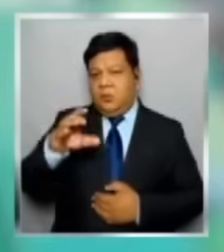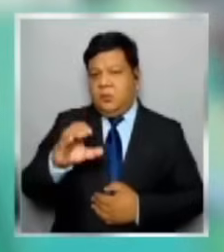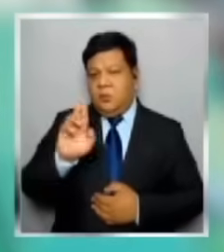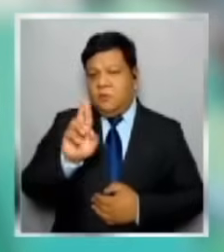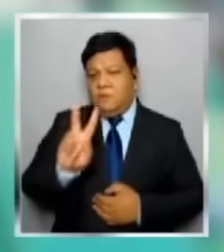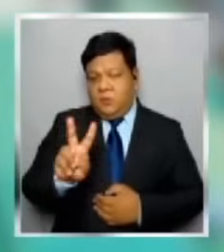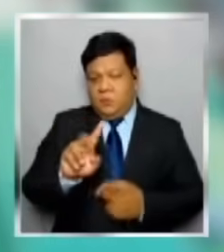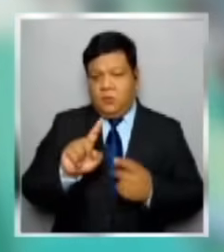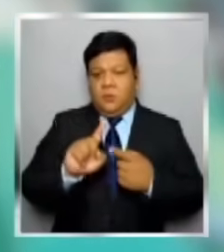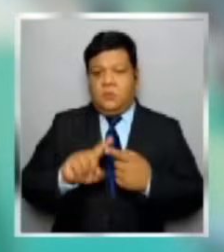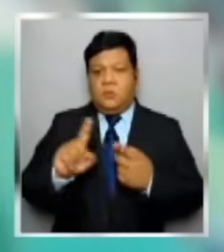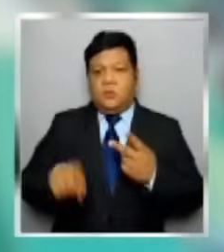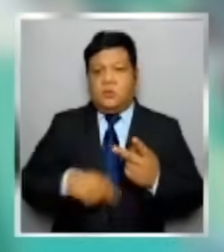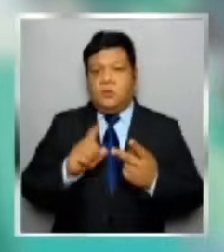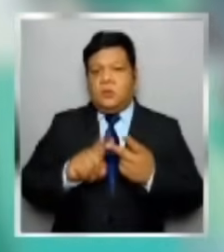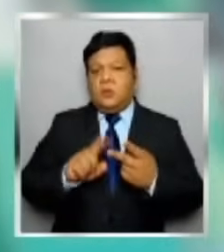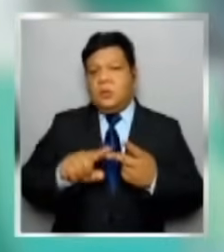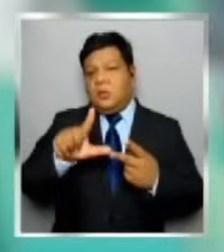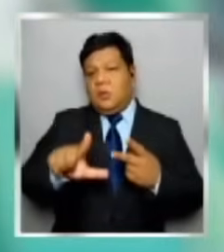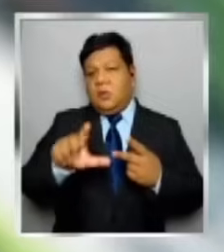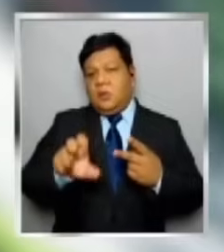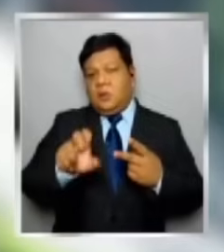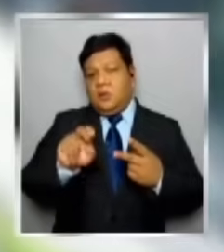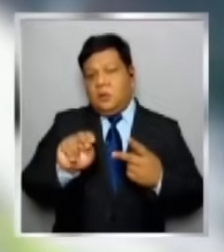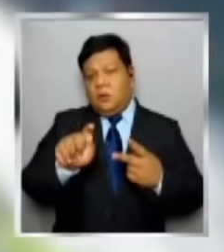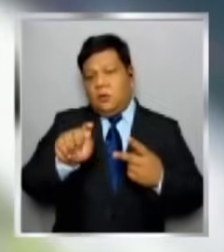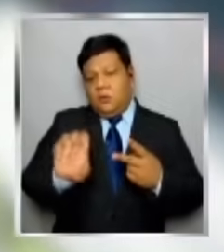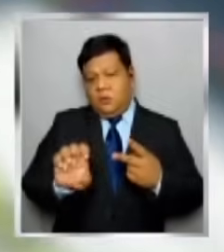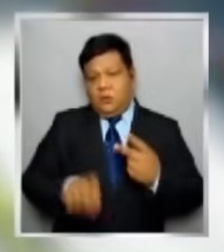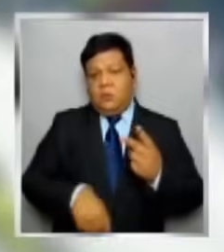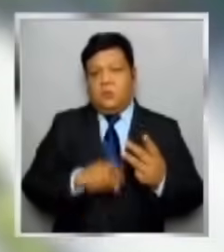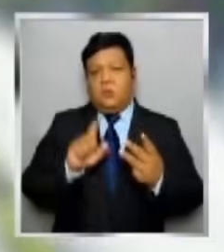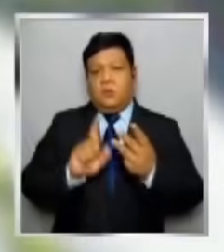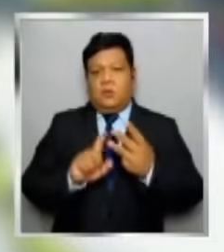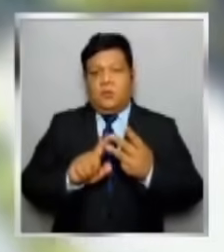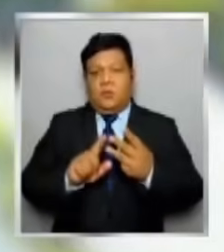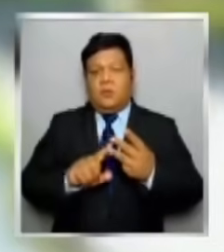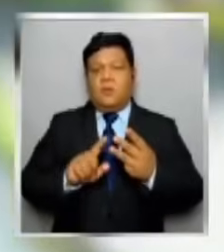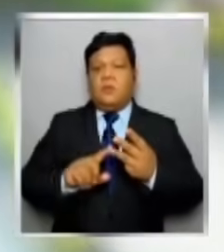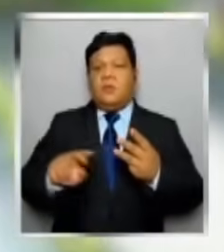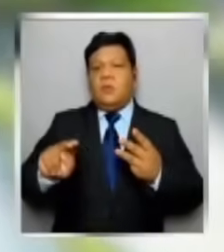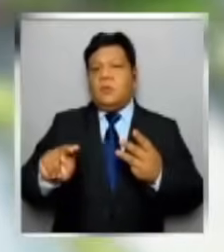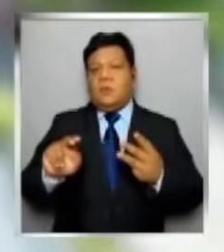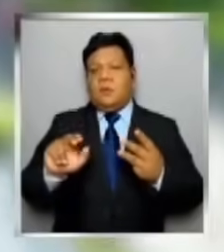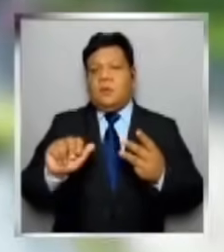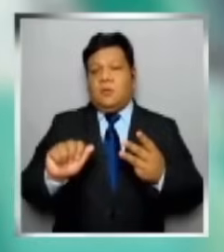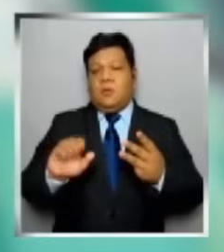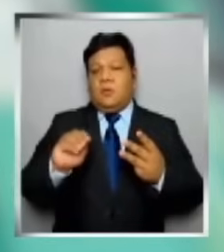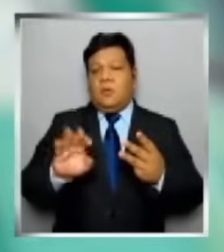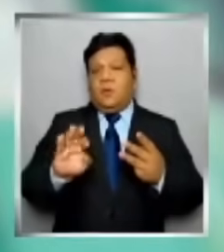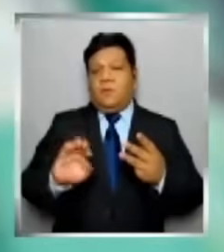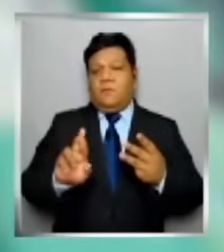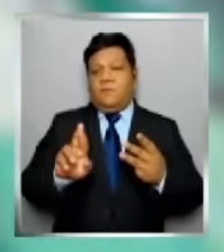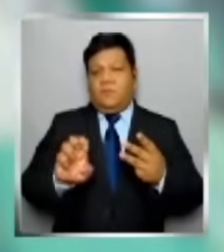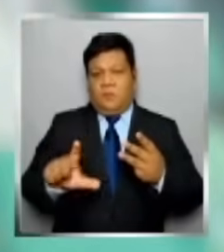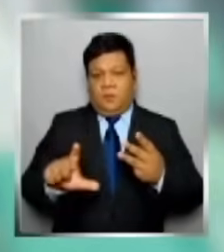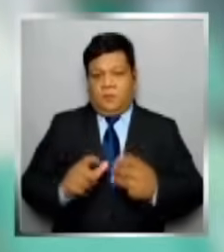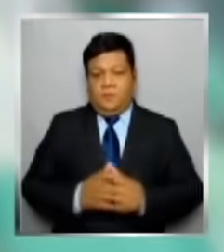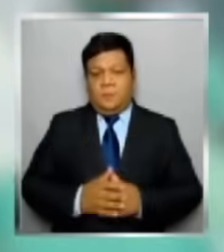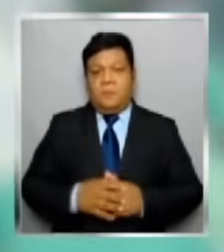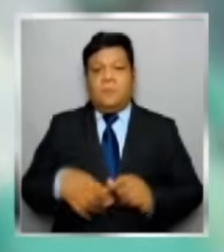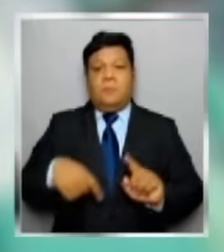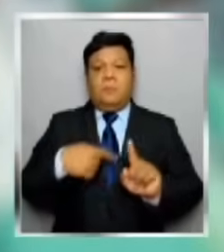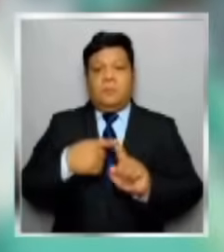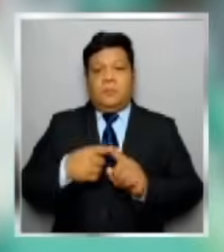ang Legal Network for Truthful Elections at ang National Citizens Movement for Free Elections. Pati ang civic group